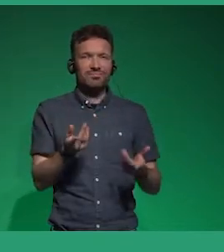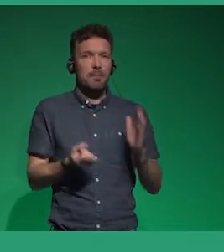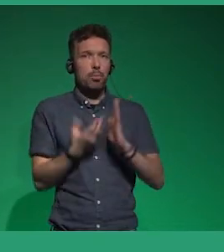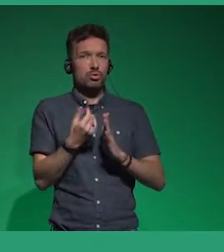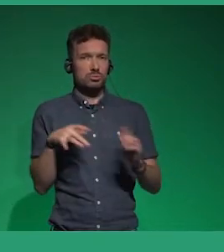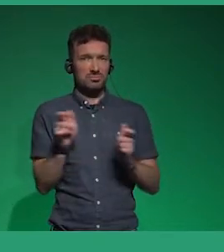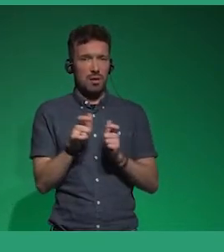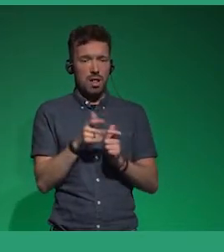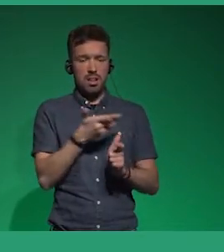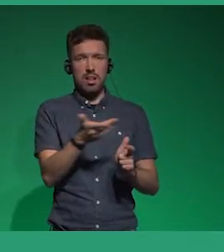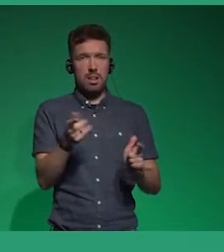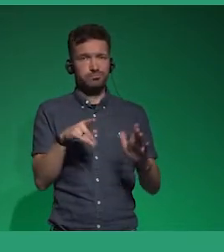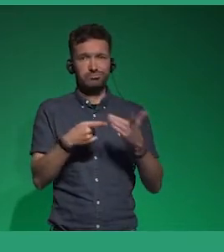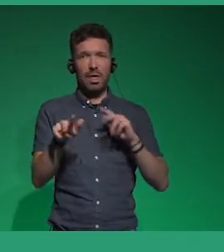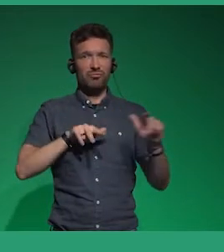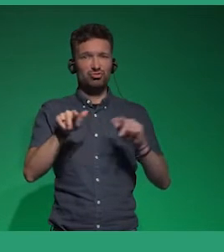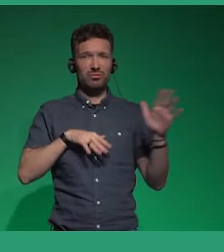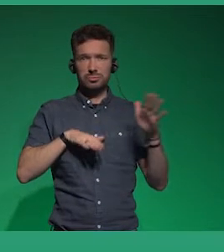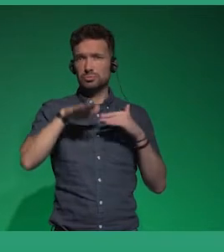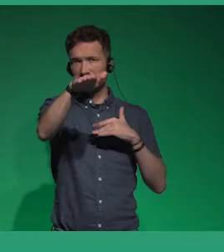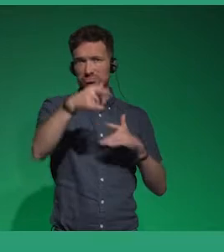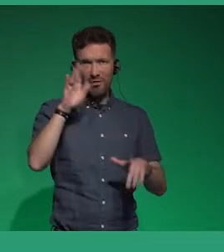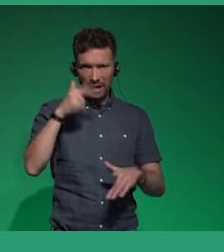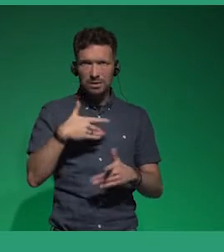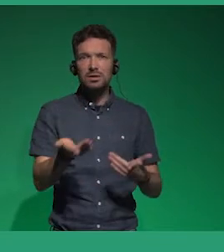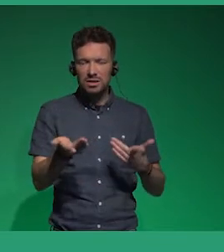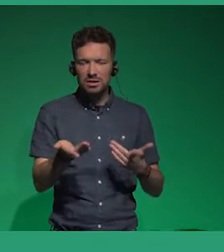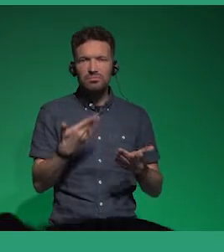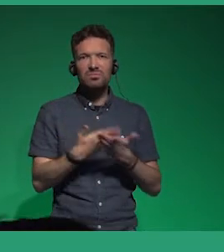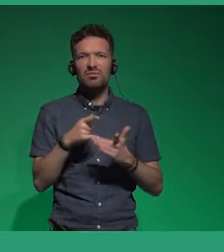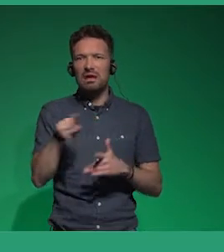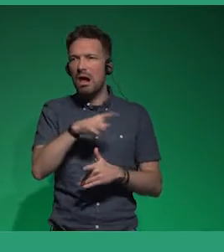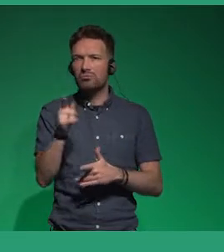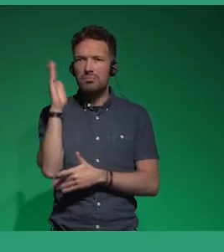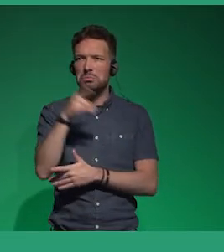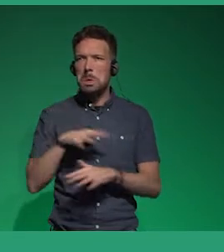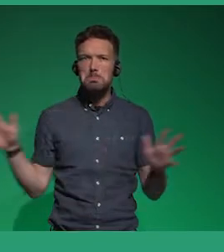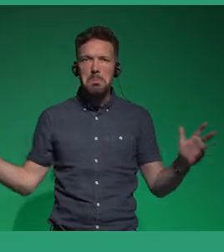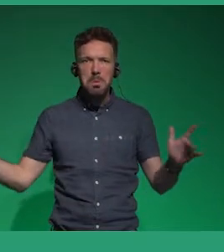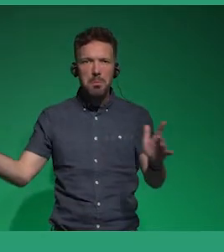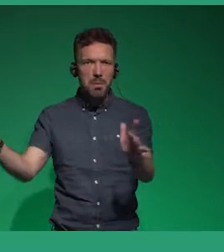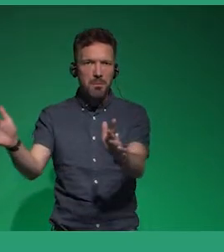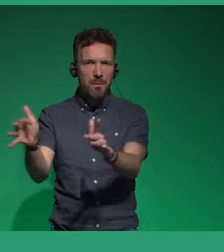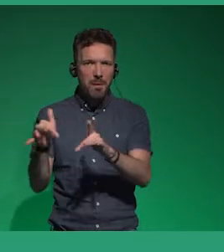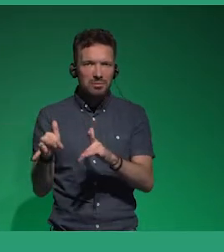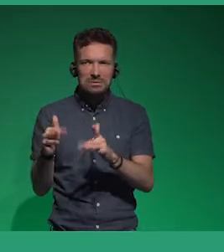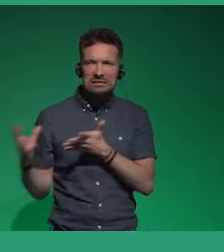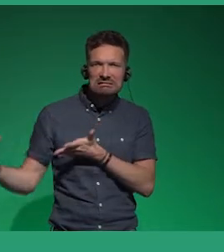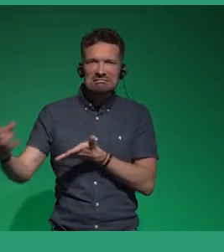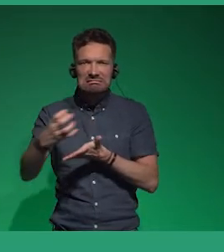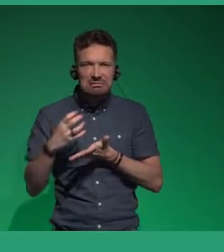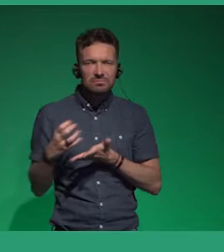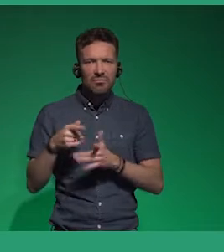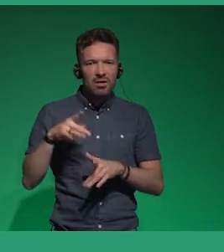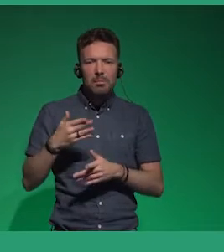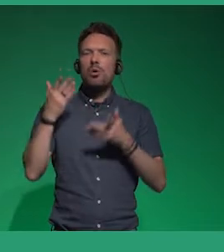the expansion of oil palms. So now when we think about oil palm expansion, in the public debate, what